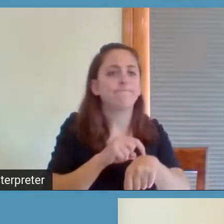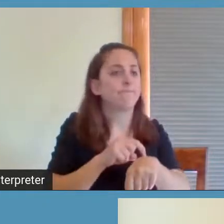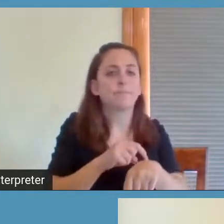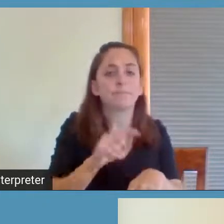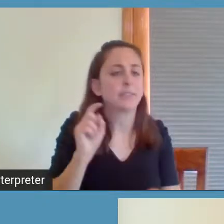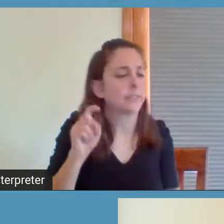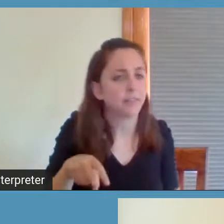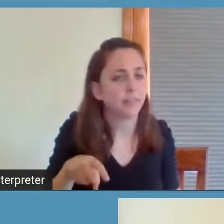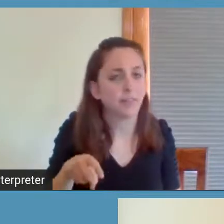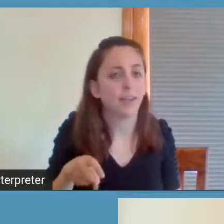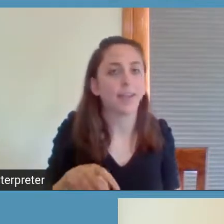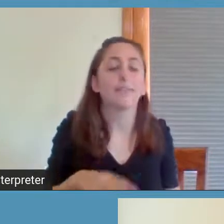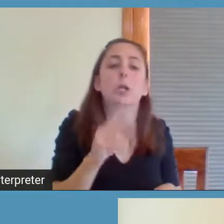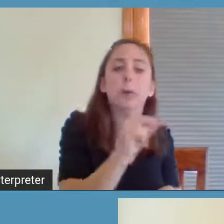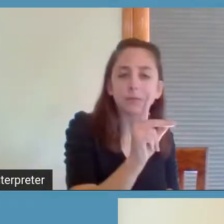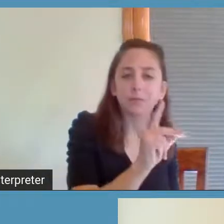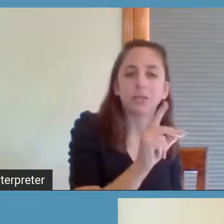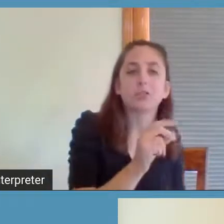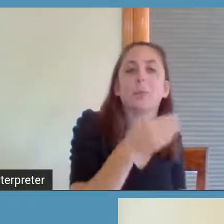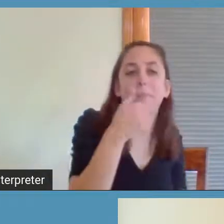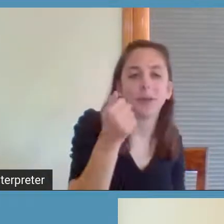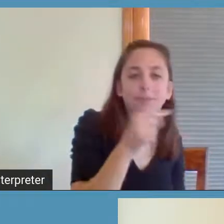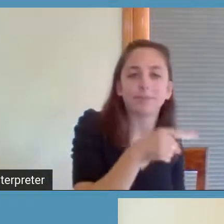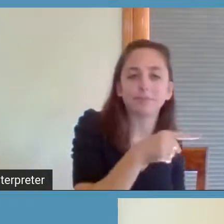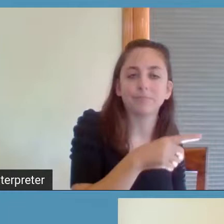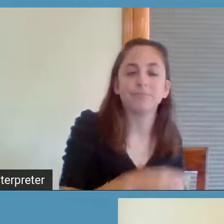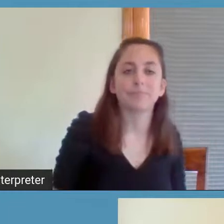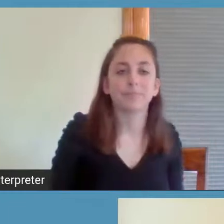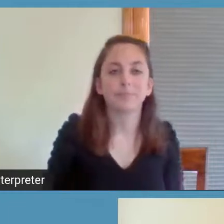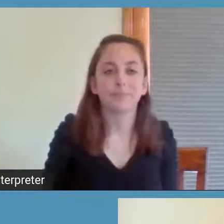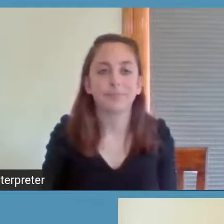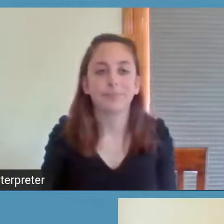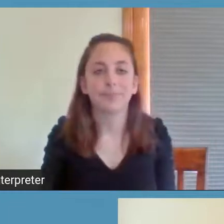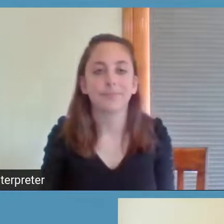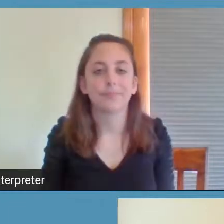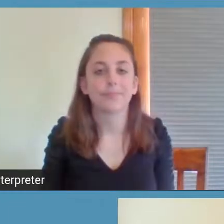skills, that's going to work for them. Sure.